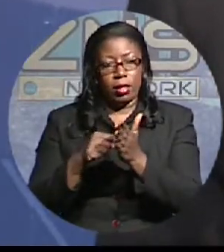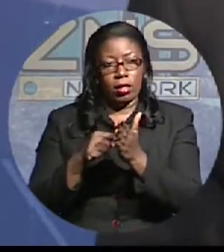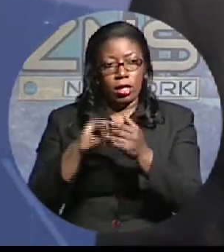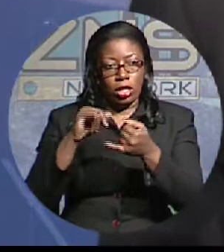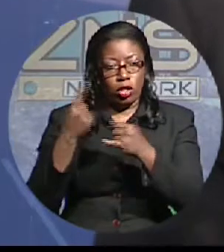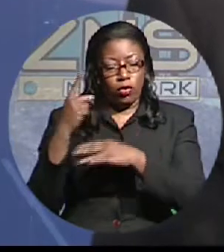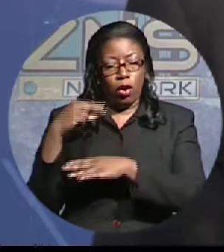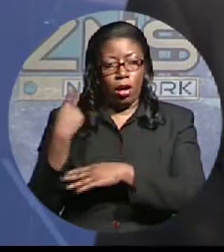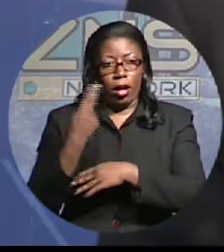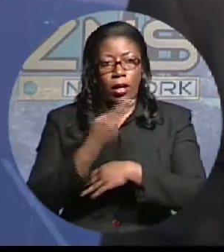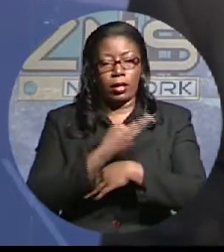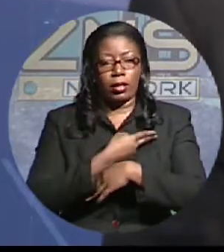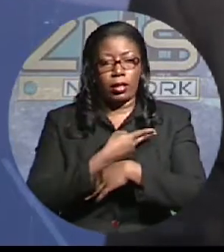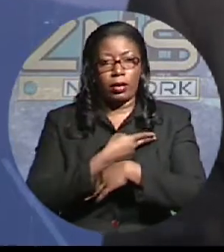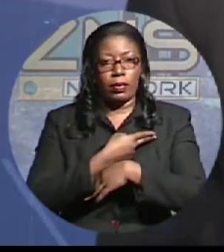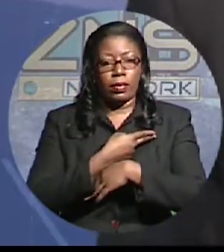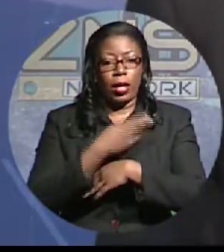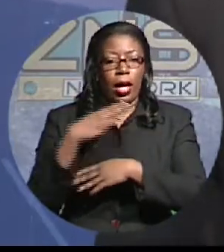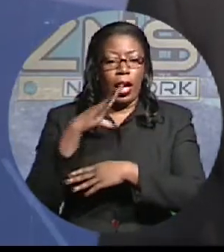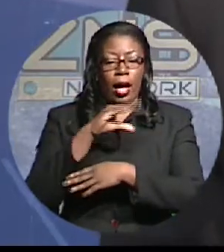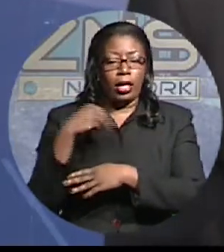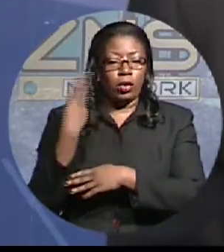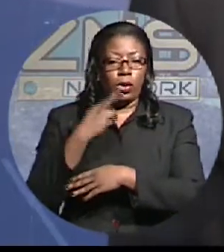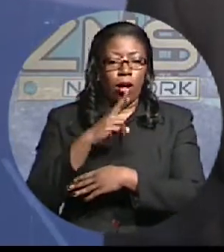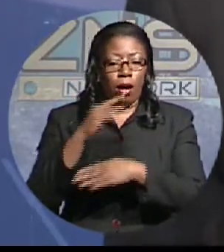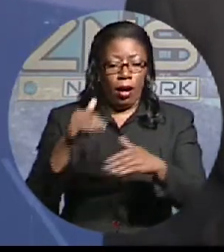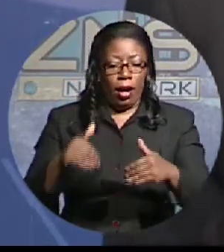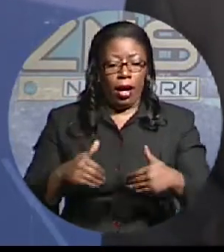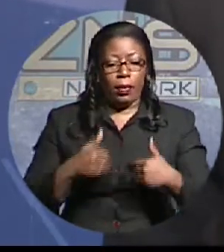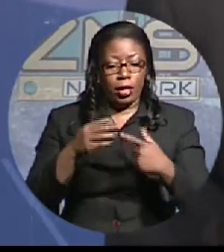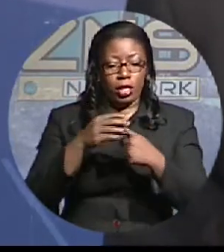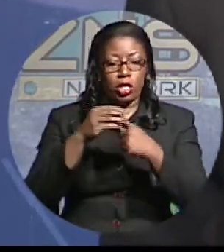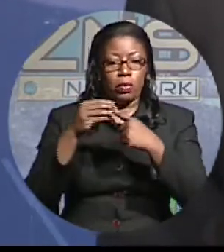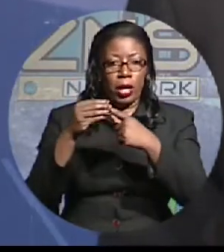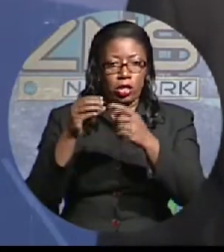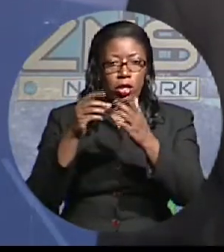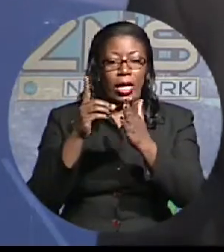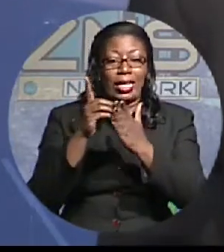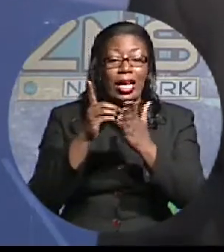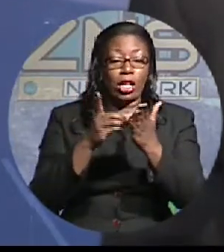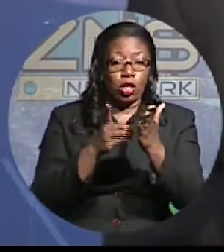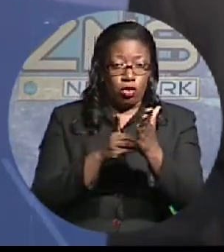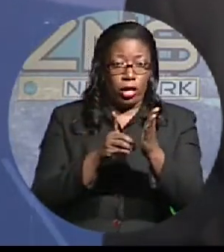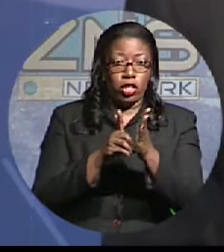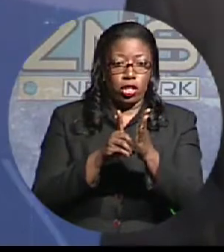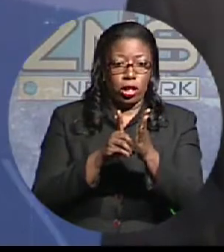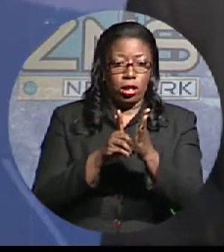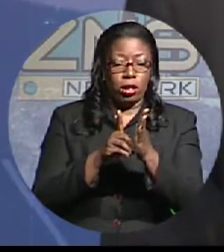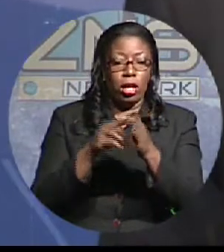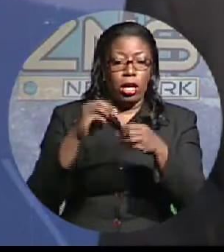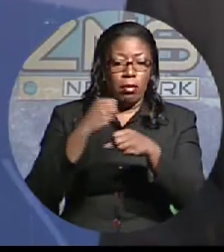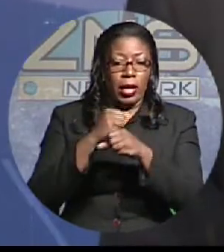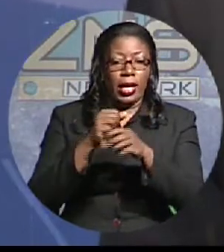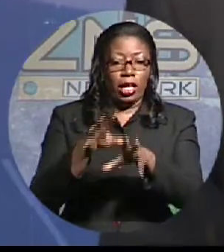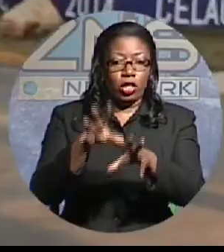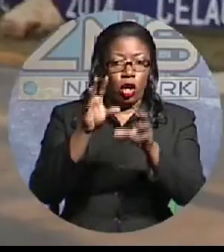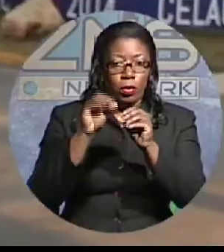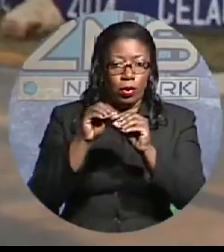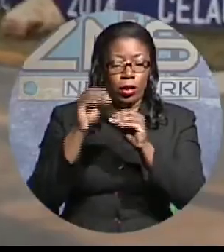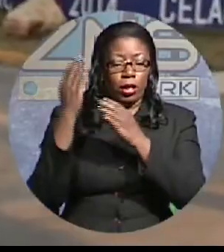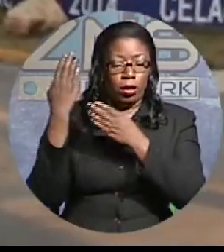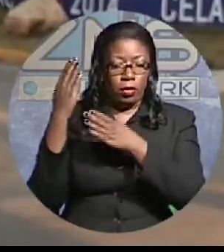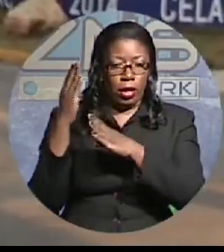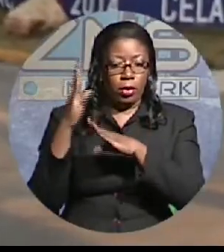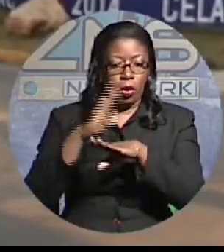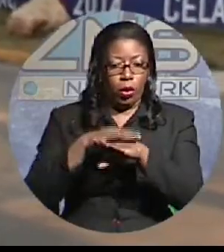issue for us. And we're happy that there was a special declaration made adopting the Bahamian position on it.